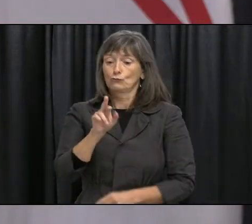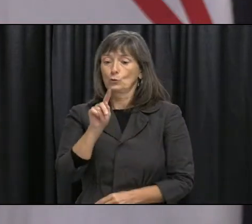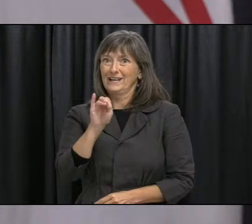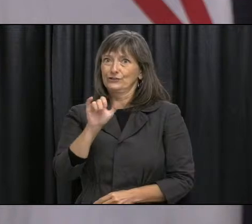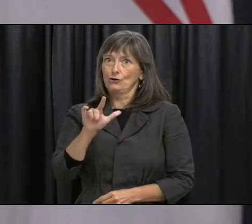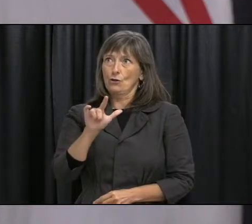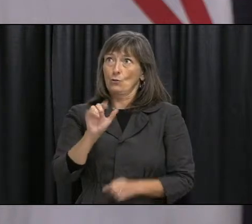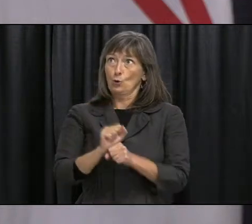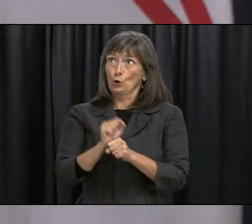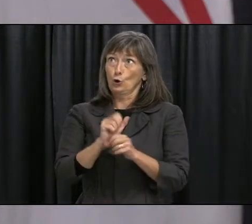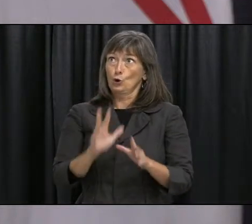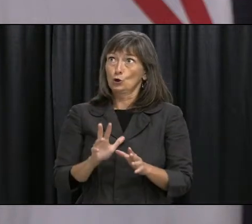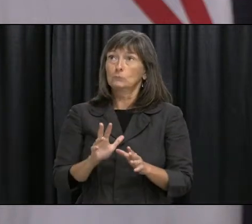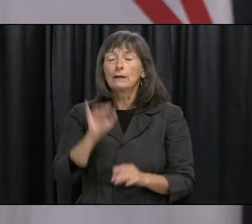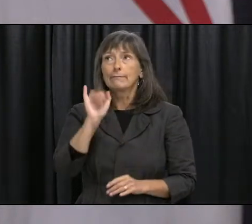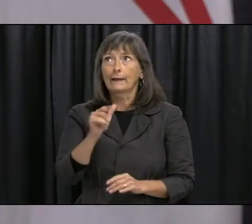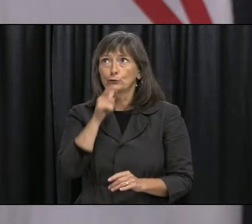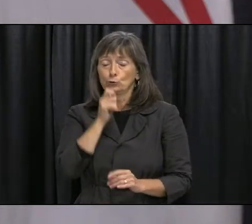them.